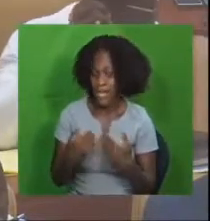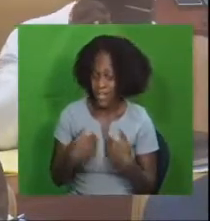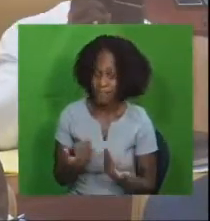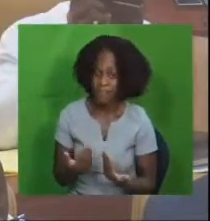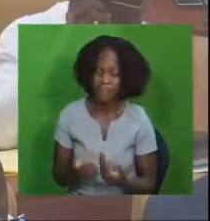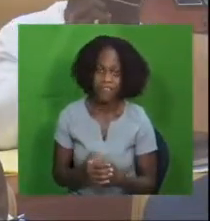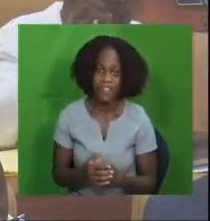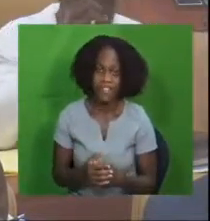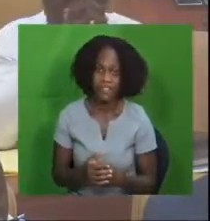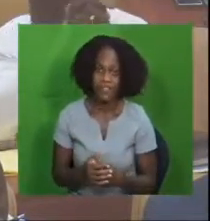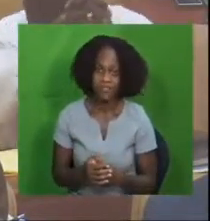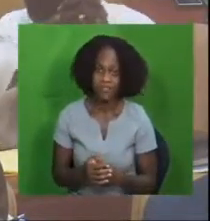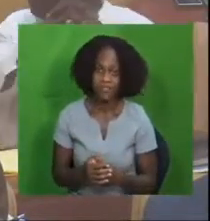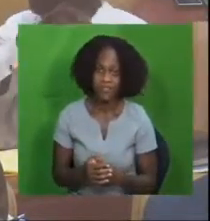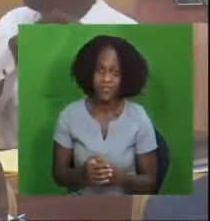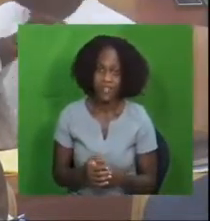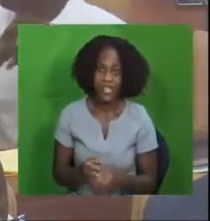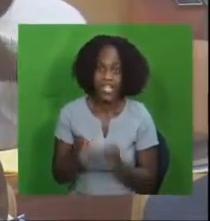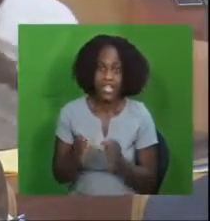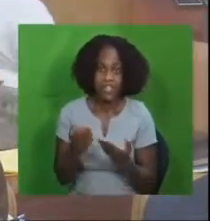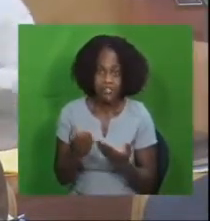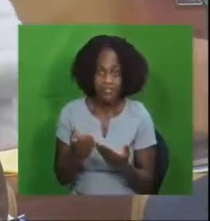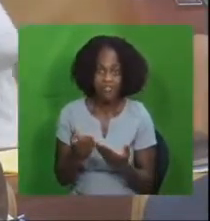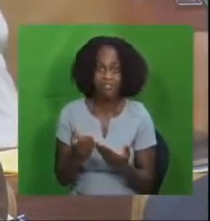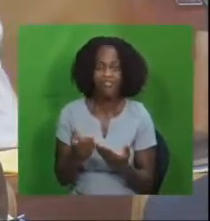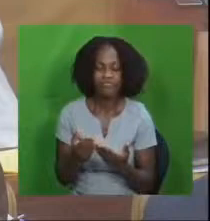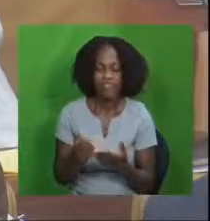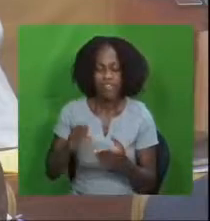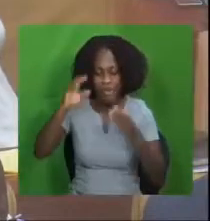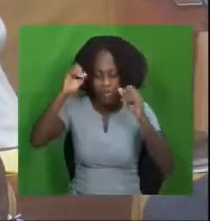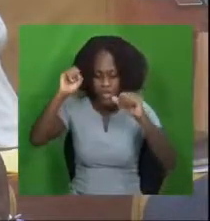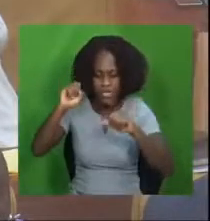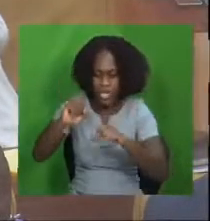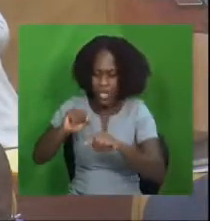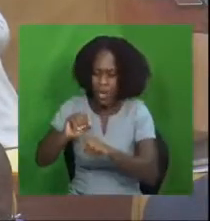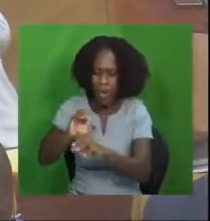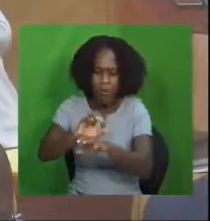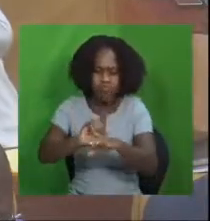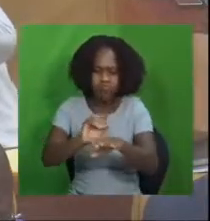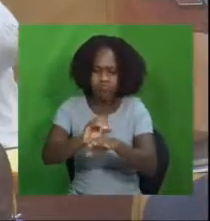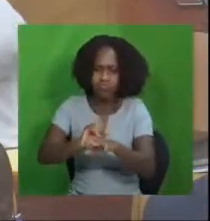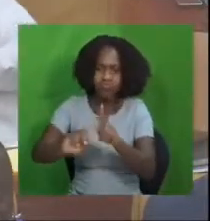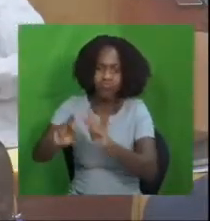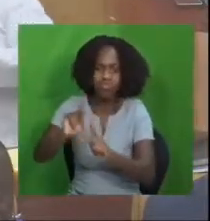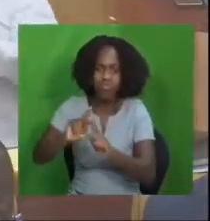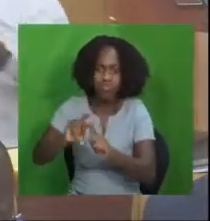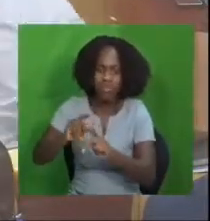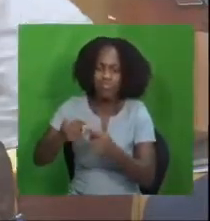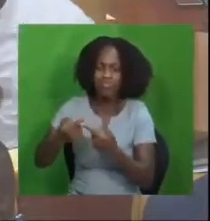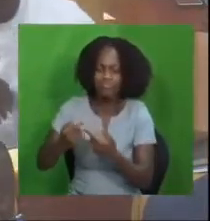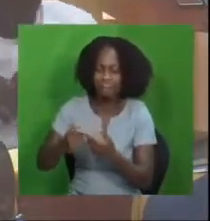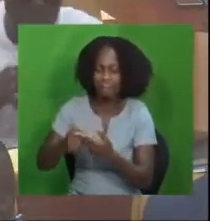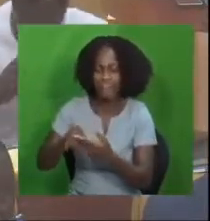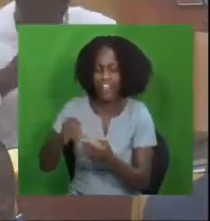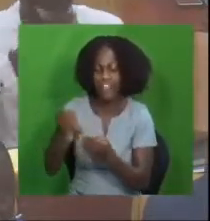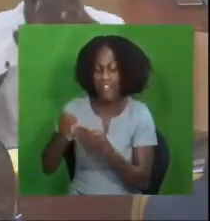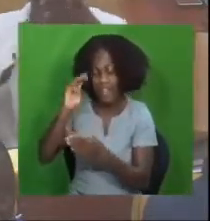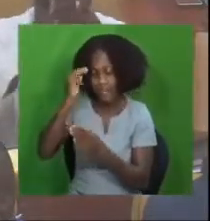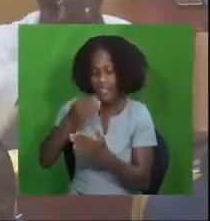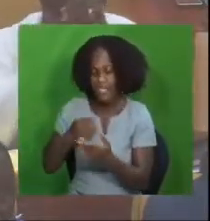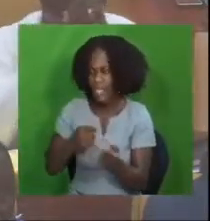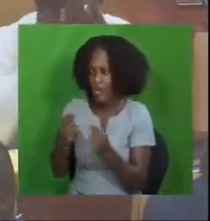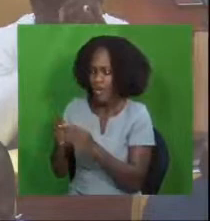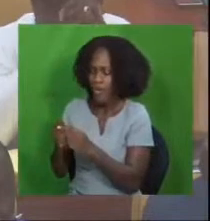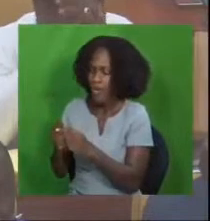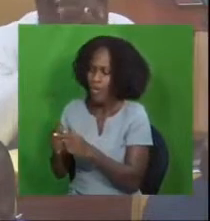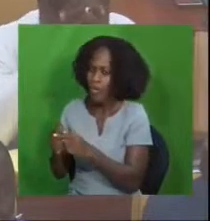president will call all his troops that are gathered here, including the Minister of Finance, to go and do the other difficult business in his office and spare